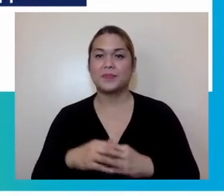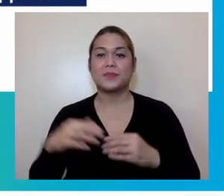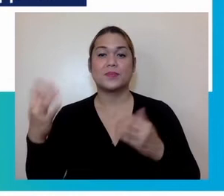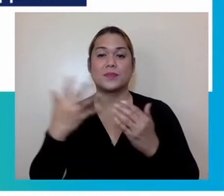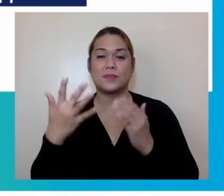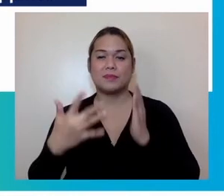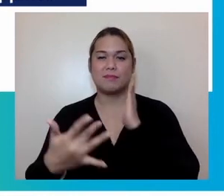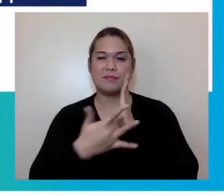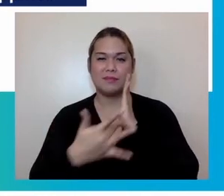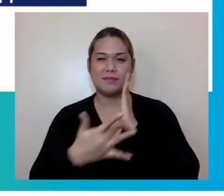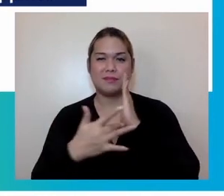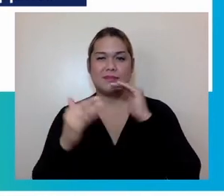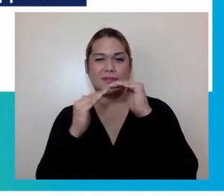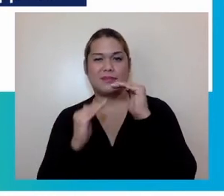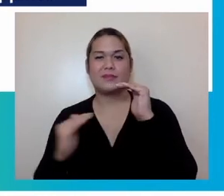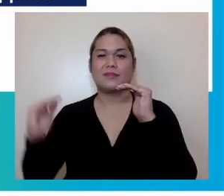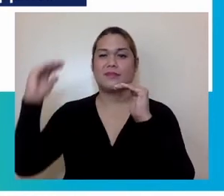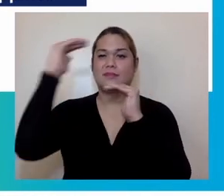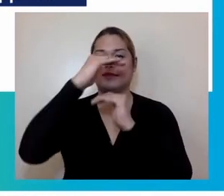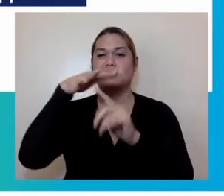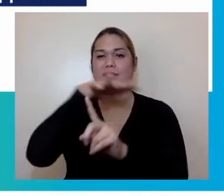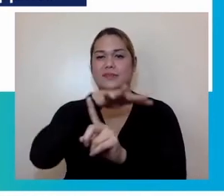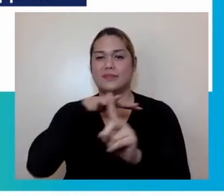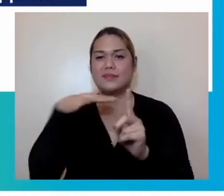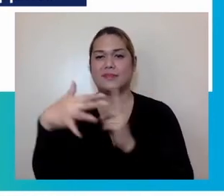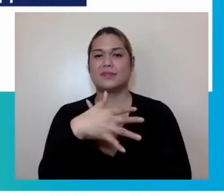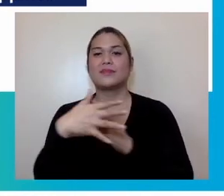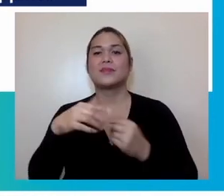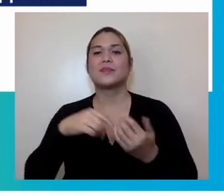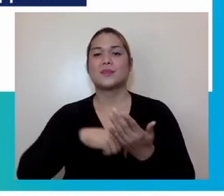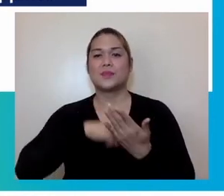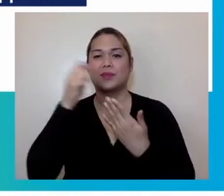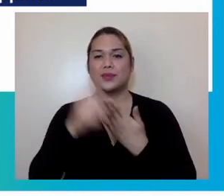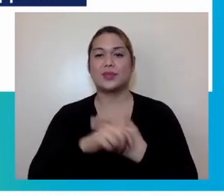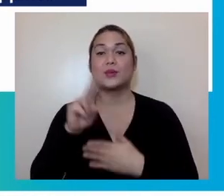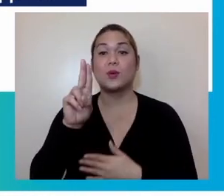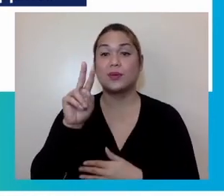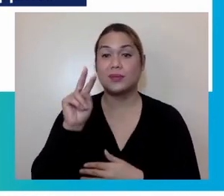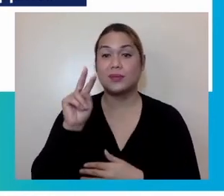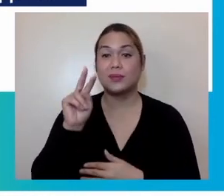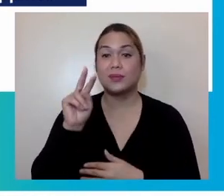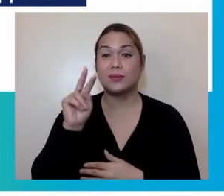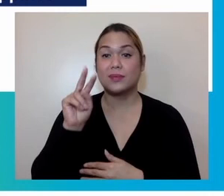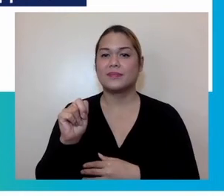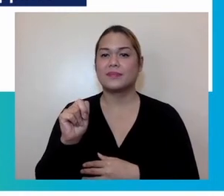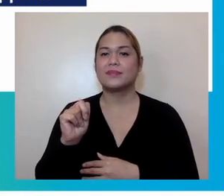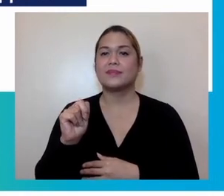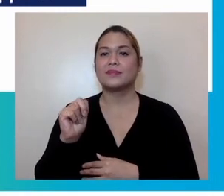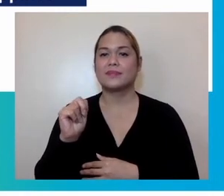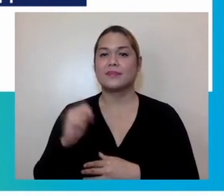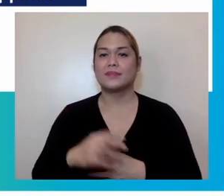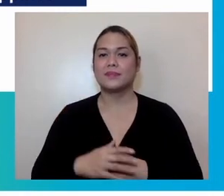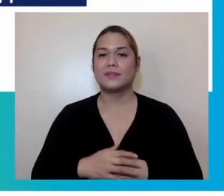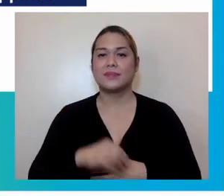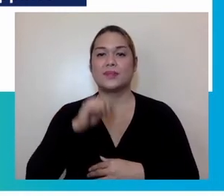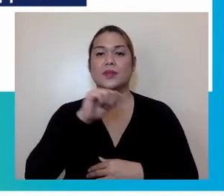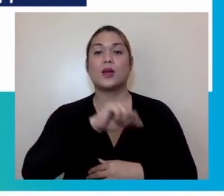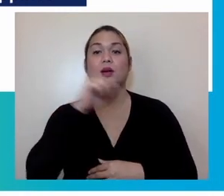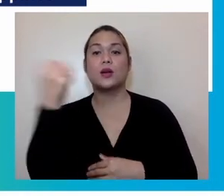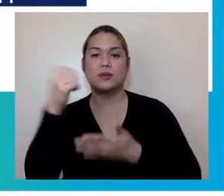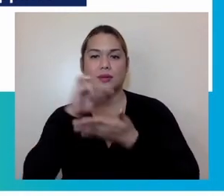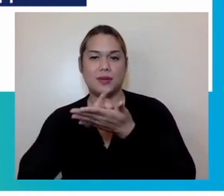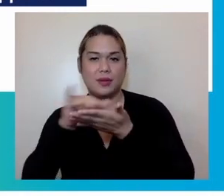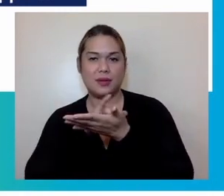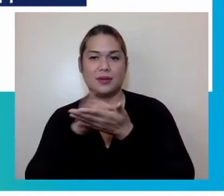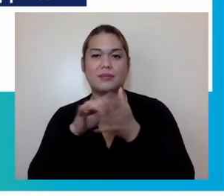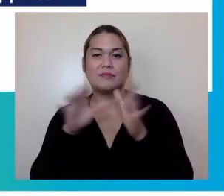Environmental Facility Projects of the United Nations Development Programme in New York, where he led teams of technical experts in different countries working